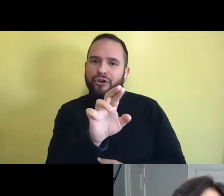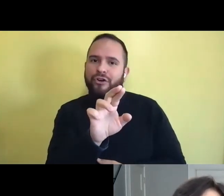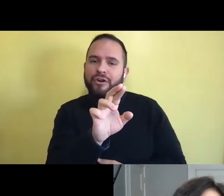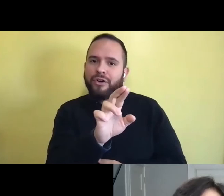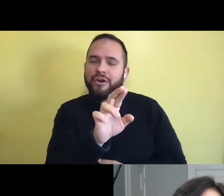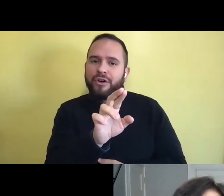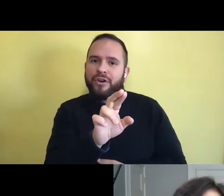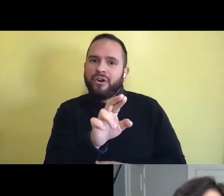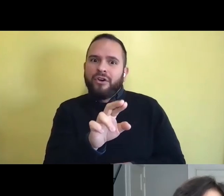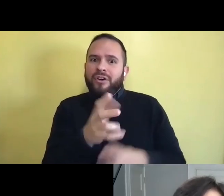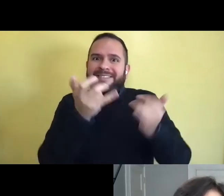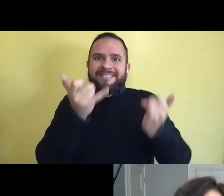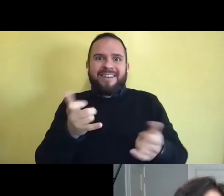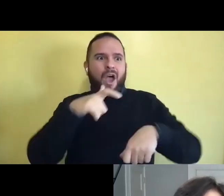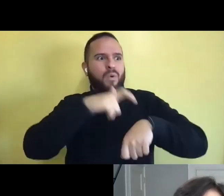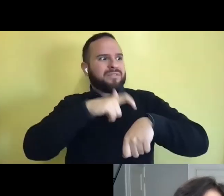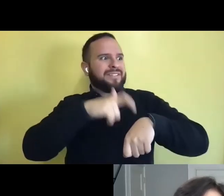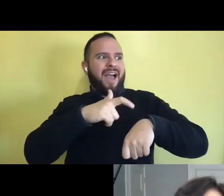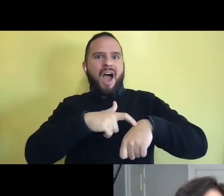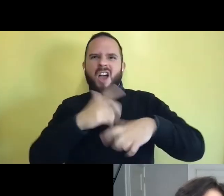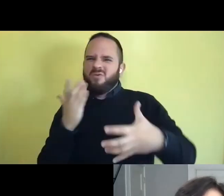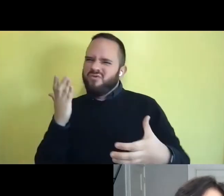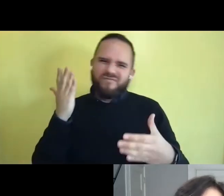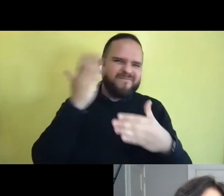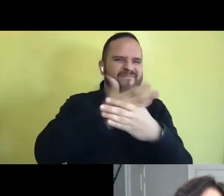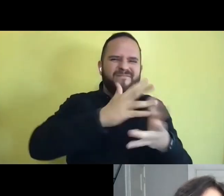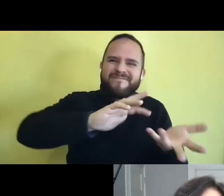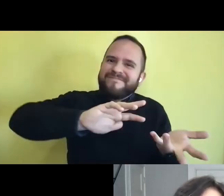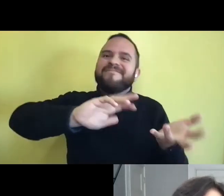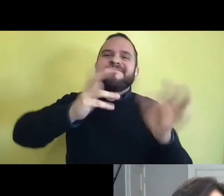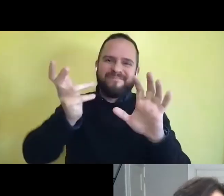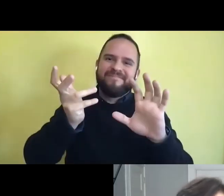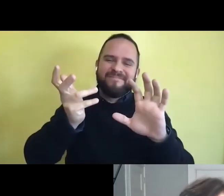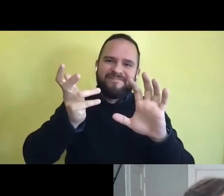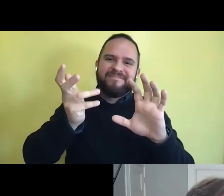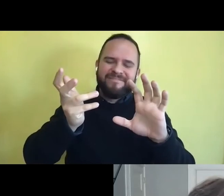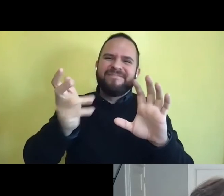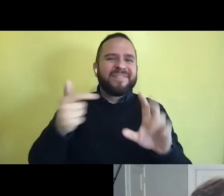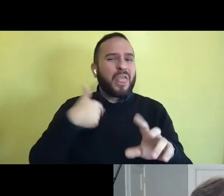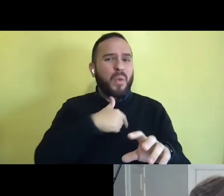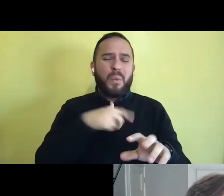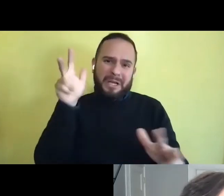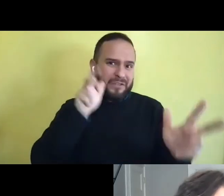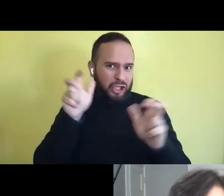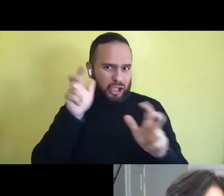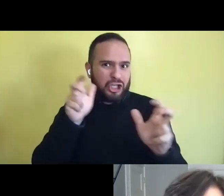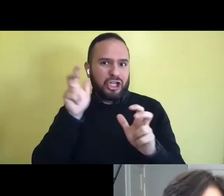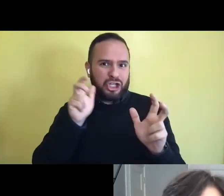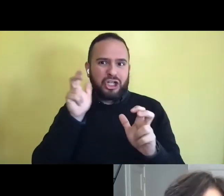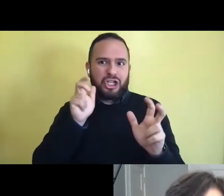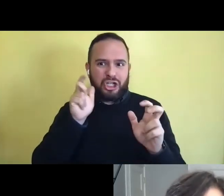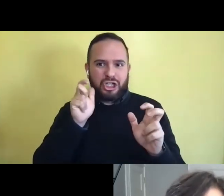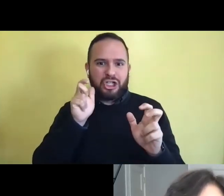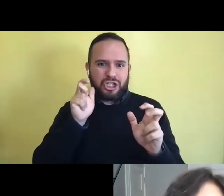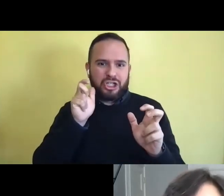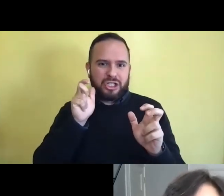a time for huge disruption. And we have heard a lot of, frankly, not so pleasant or